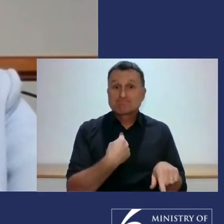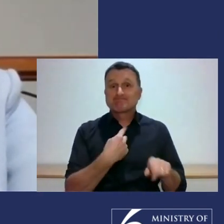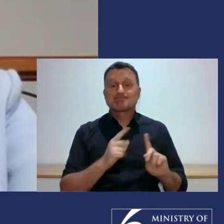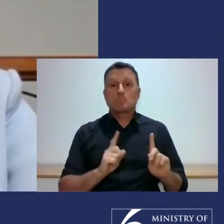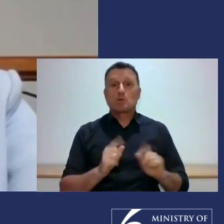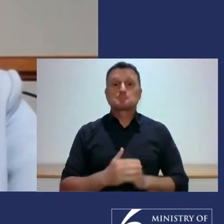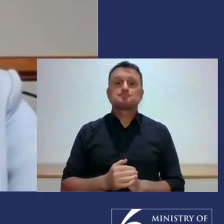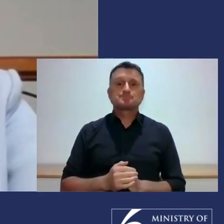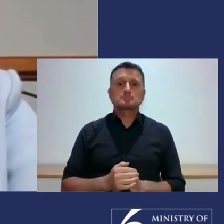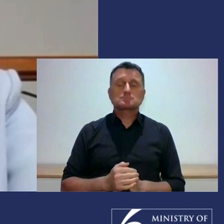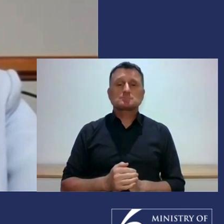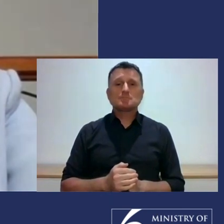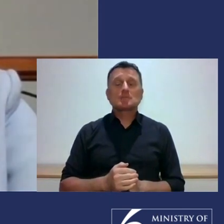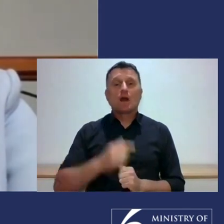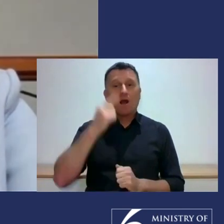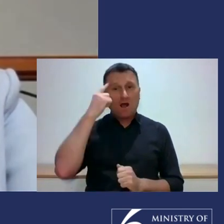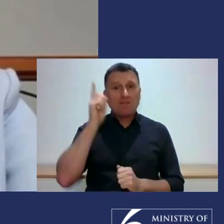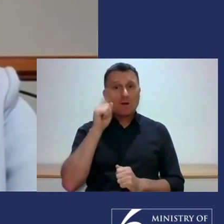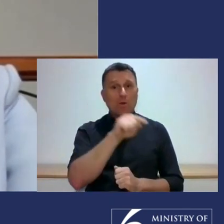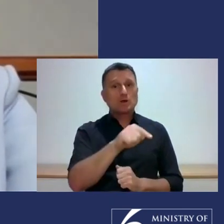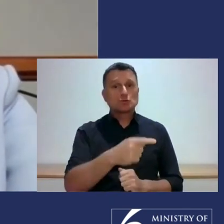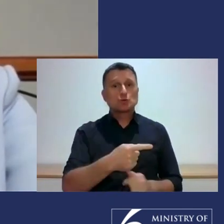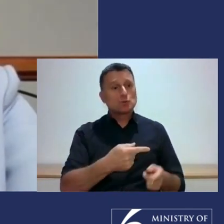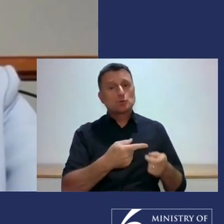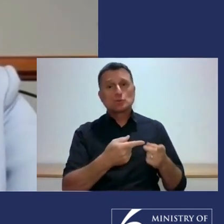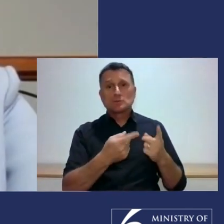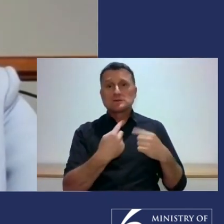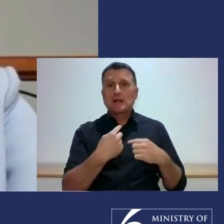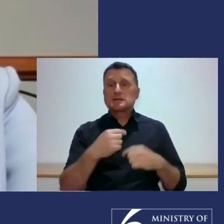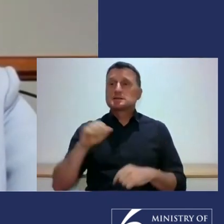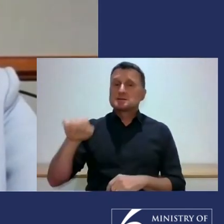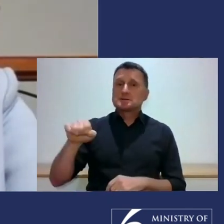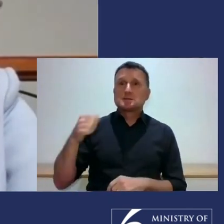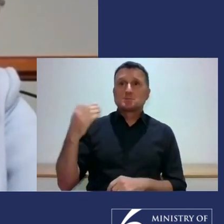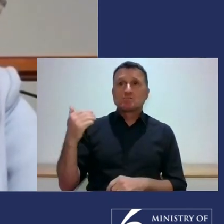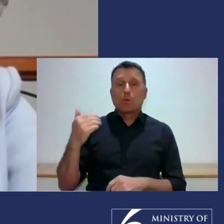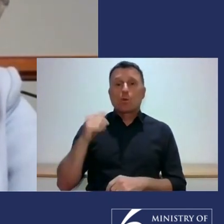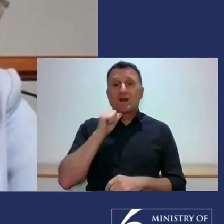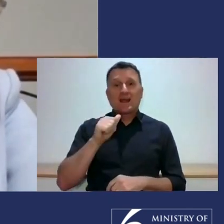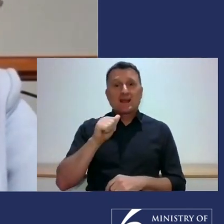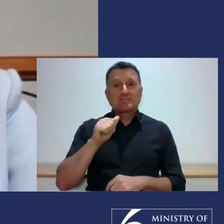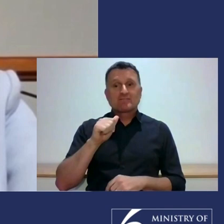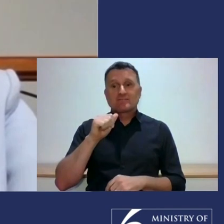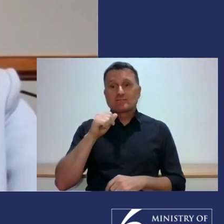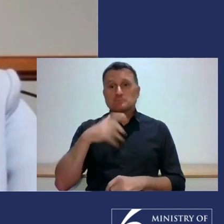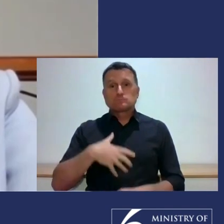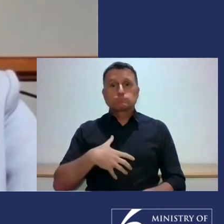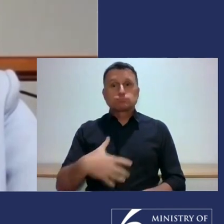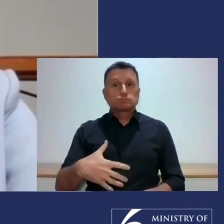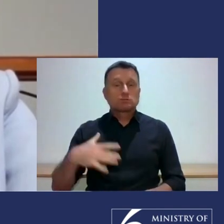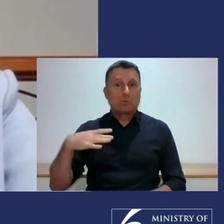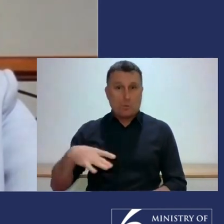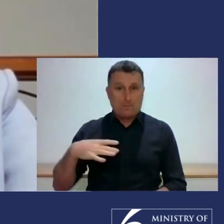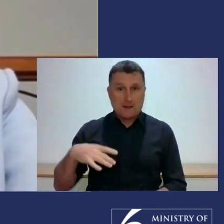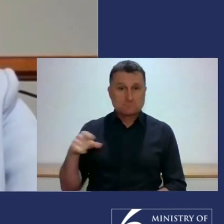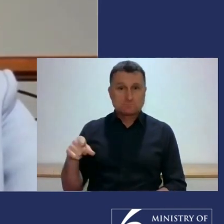I think exactly like what you were saying is about that women are, you know, or pregnant people, they're, one of the things they do when you become